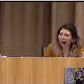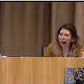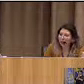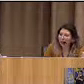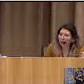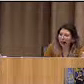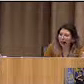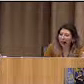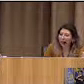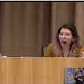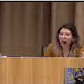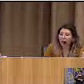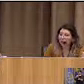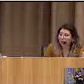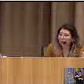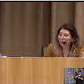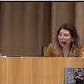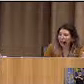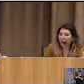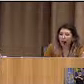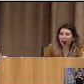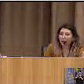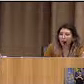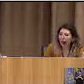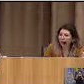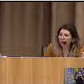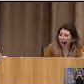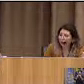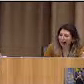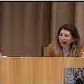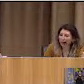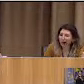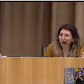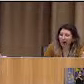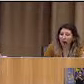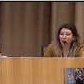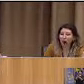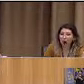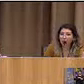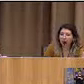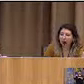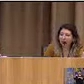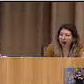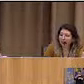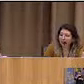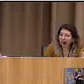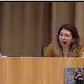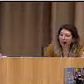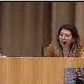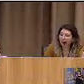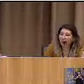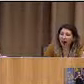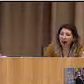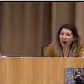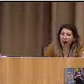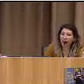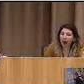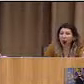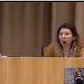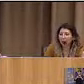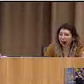improvements in the country level and allowed to generate international cooperation